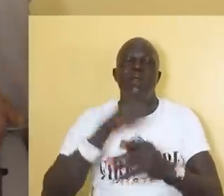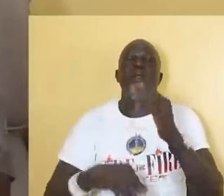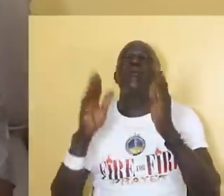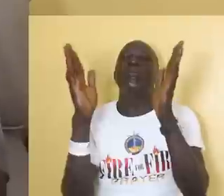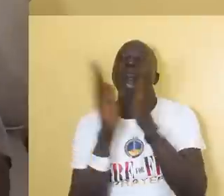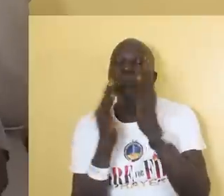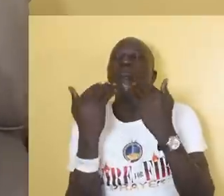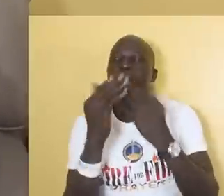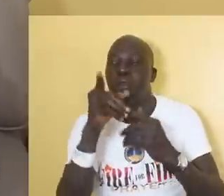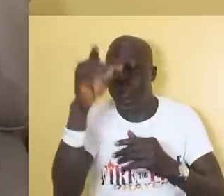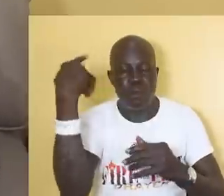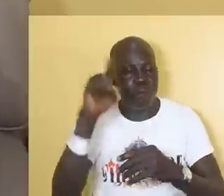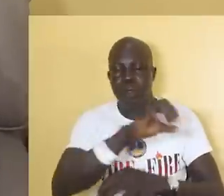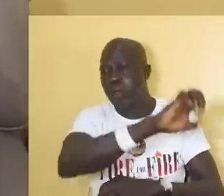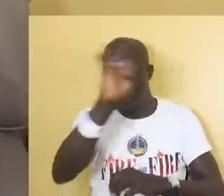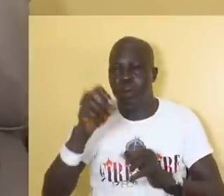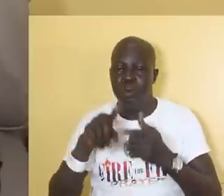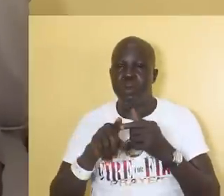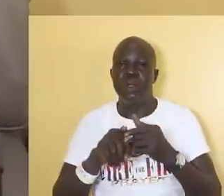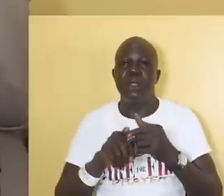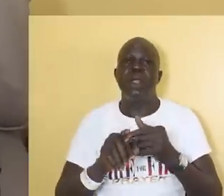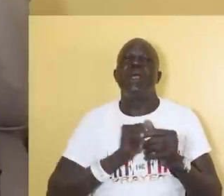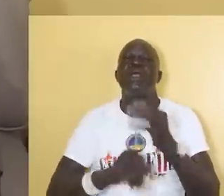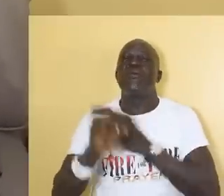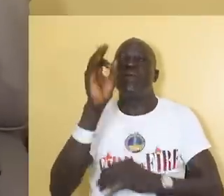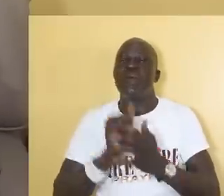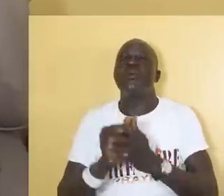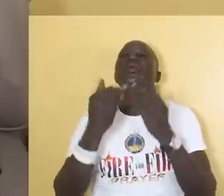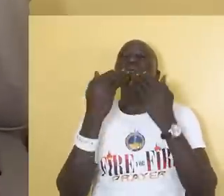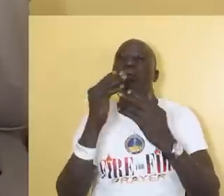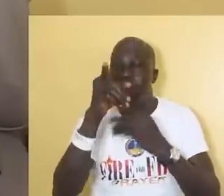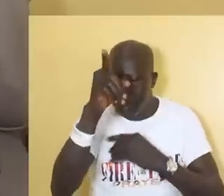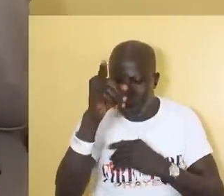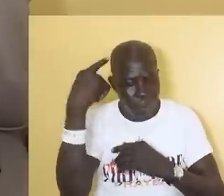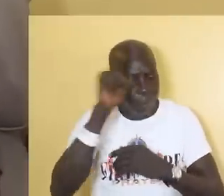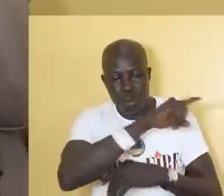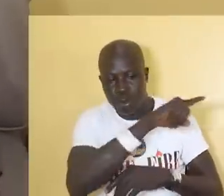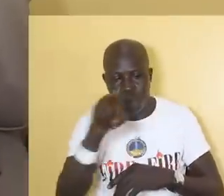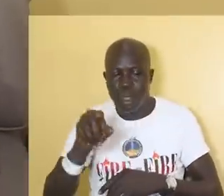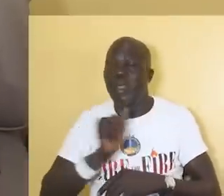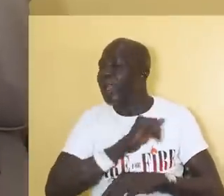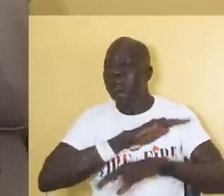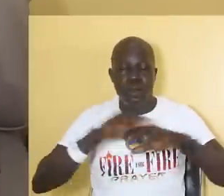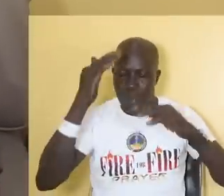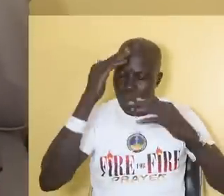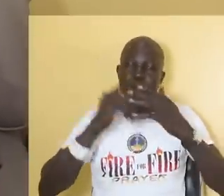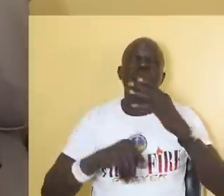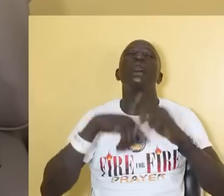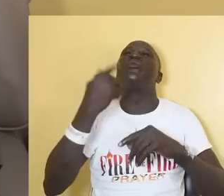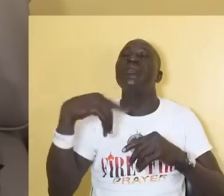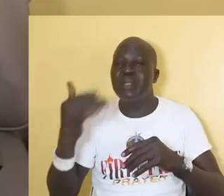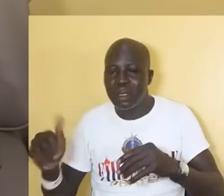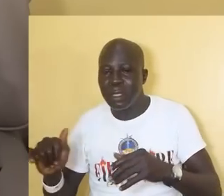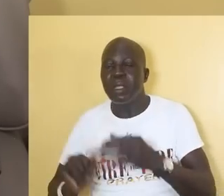appreciate you. And I pray. Amen. We appreciate you, Jesus. If God appreciates you, I am just a stammer. If